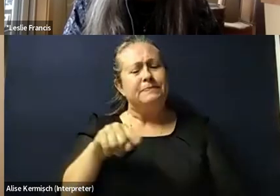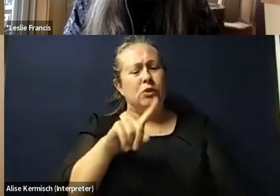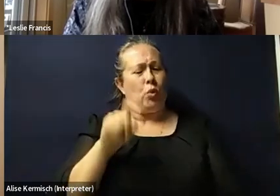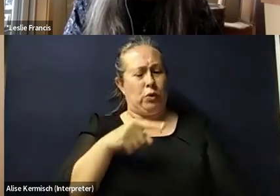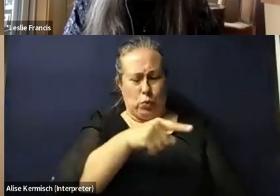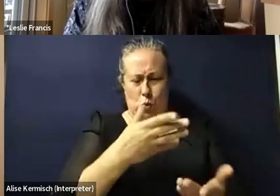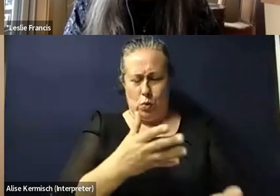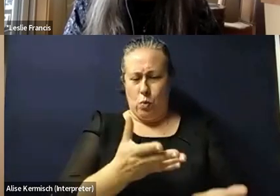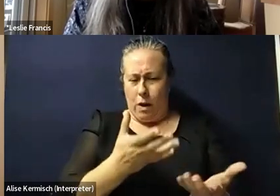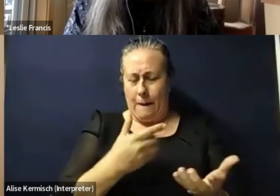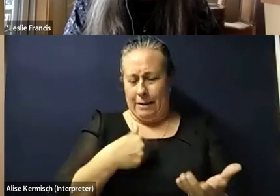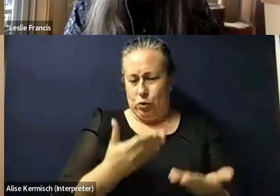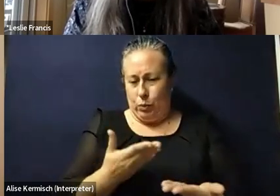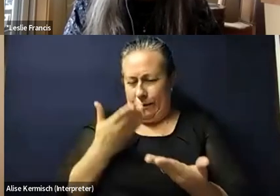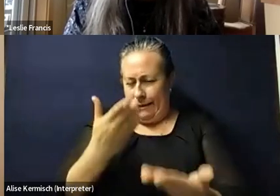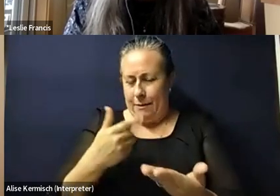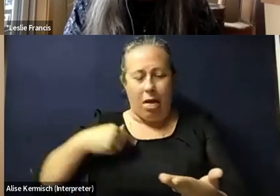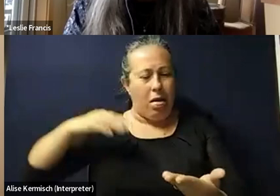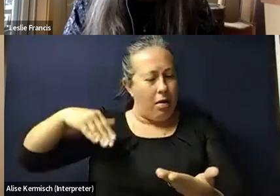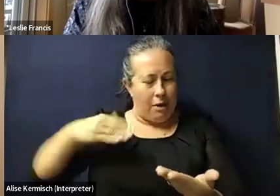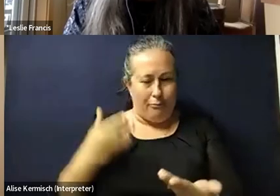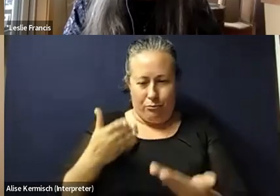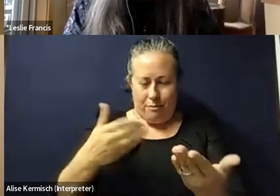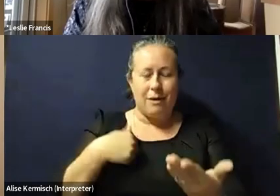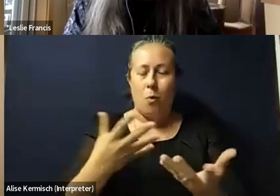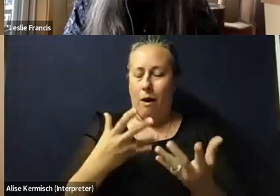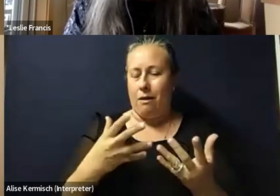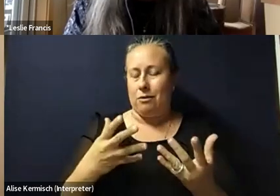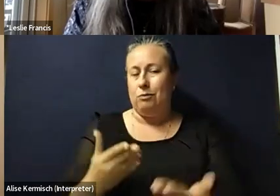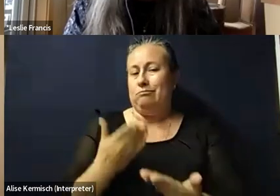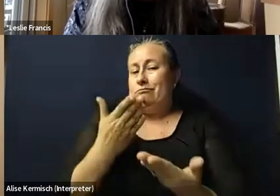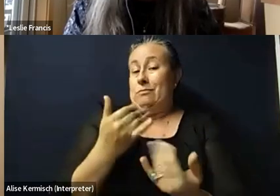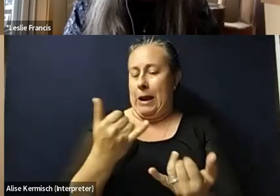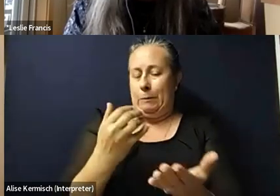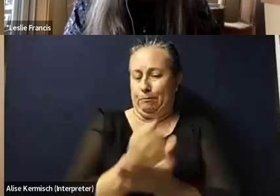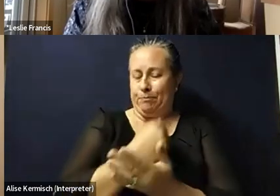wanted me to bring up, and I haven't brought it up yet, and I want to bring it up now.